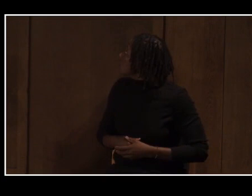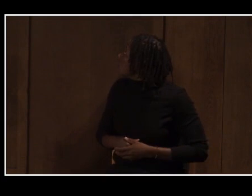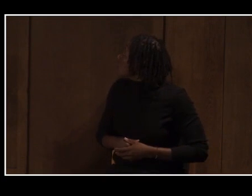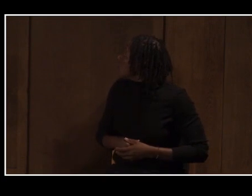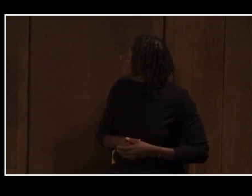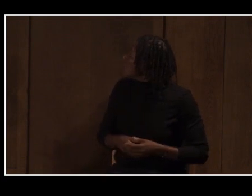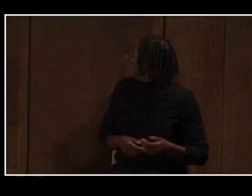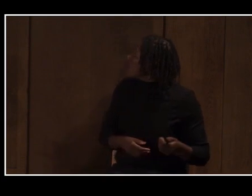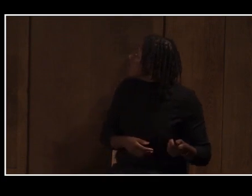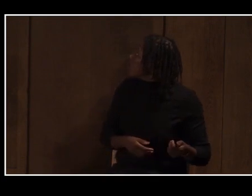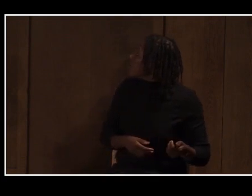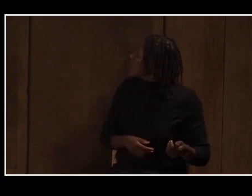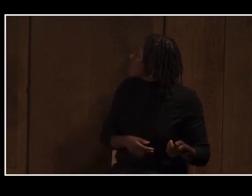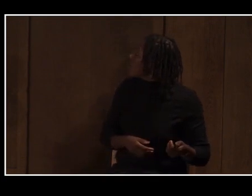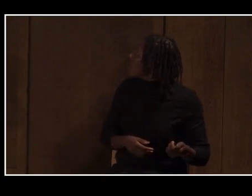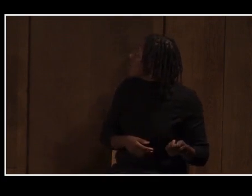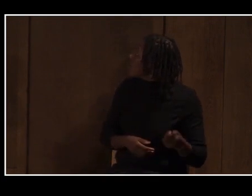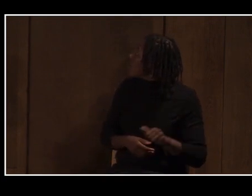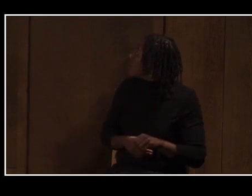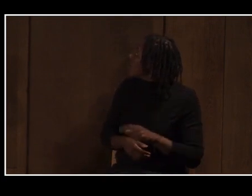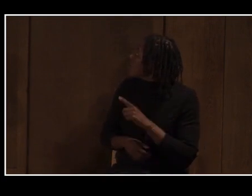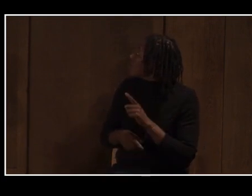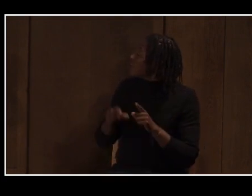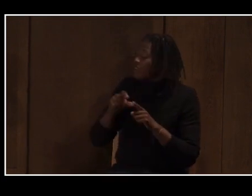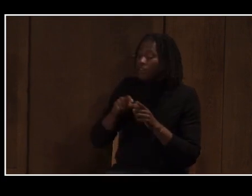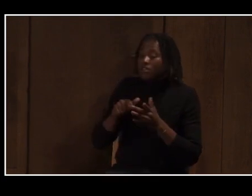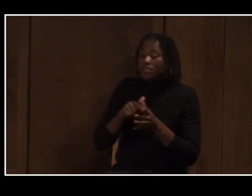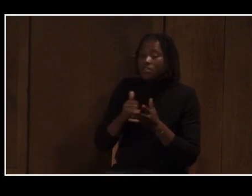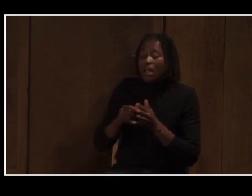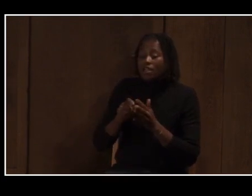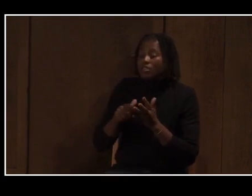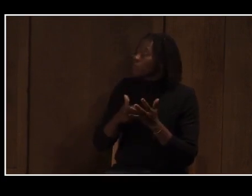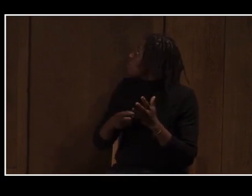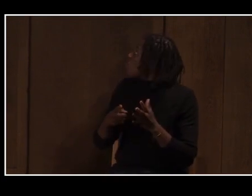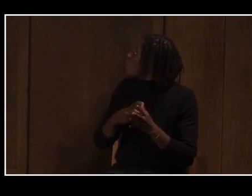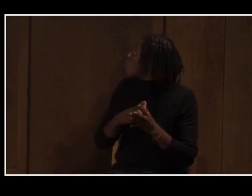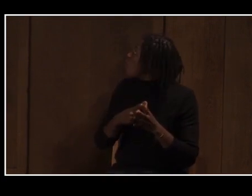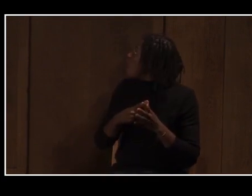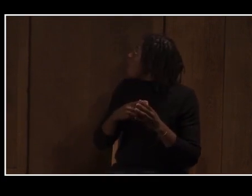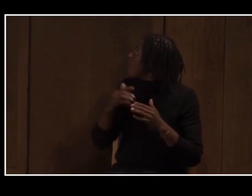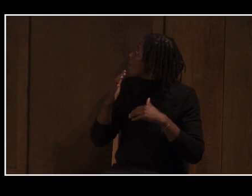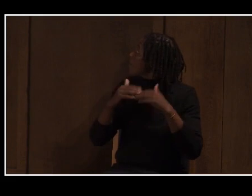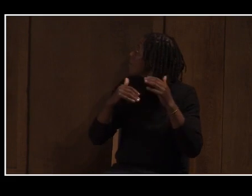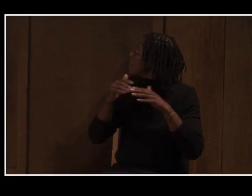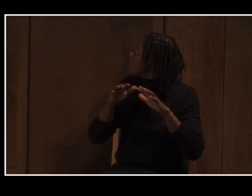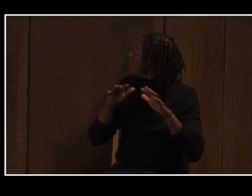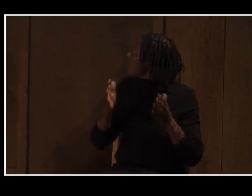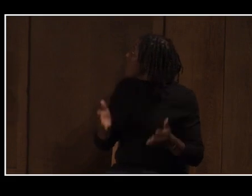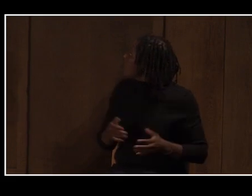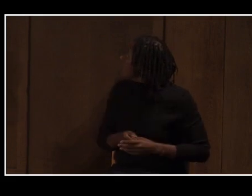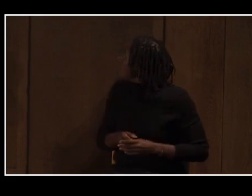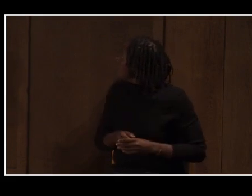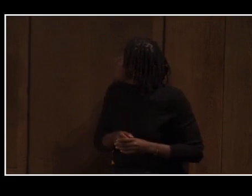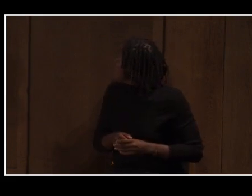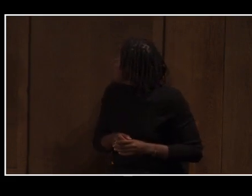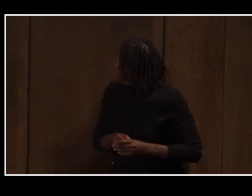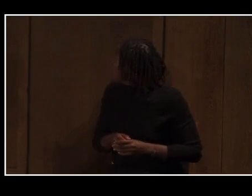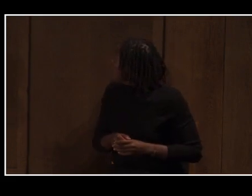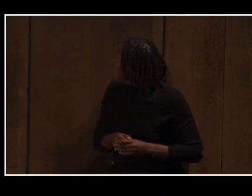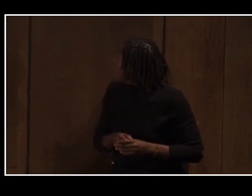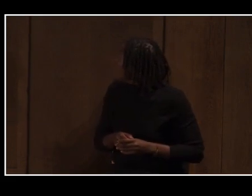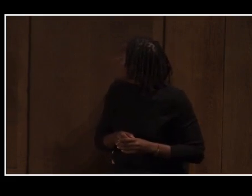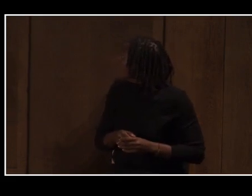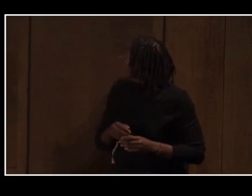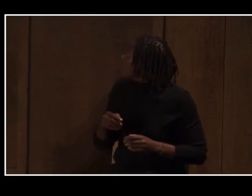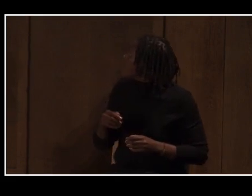And it's the Diaspora Pavilion. David and Jessica, they did that. It's my first ever